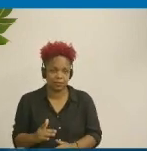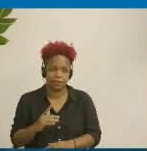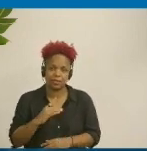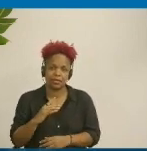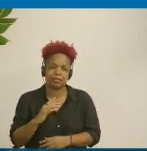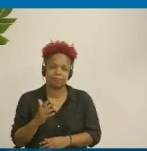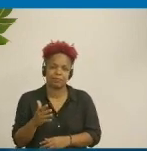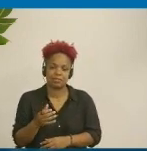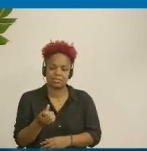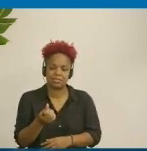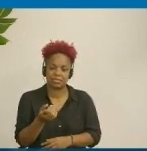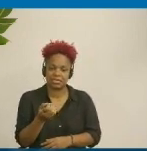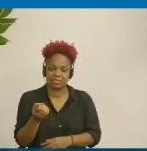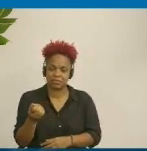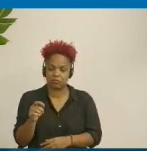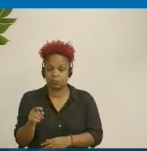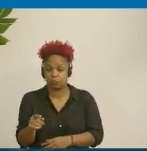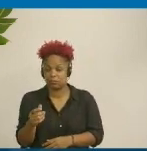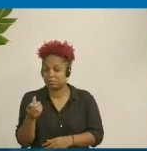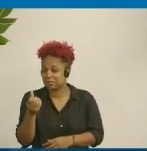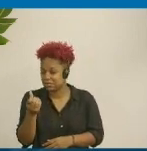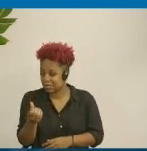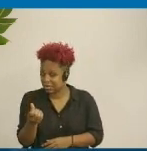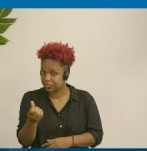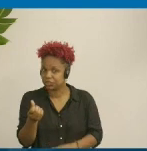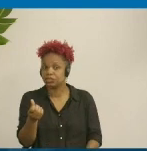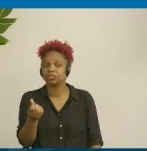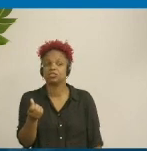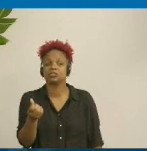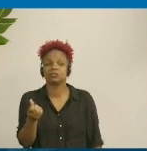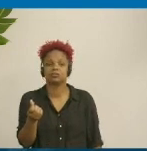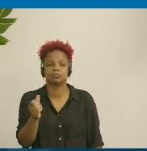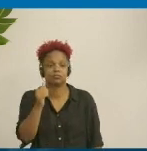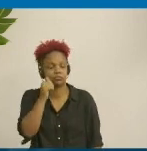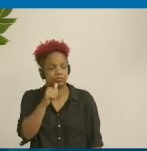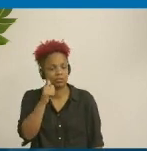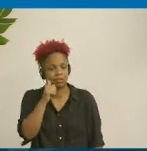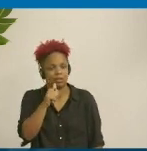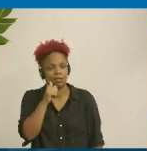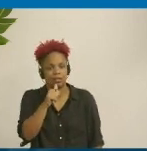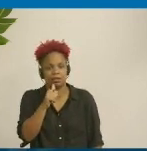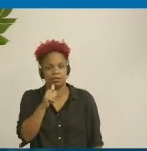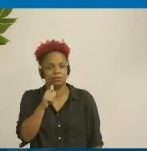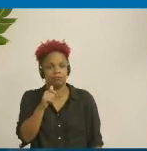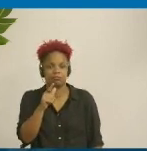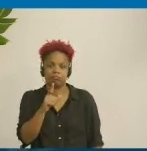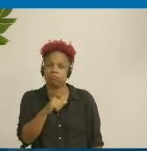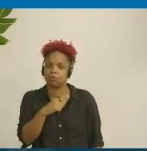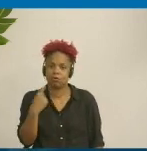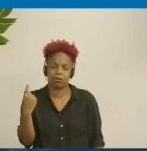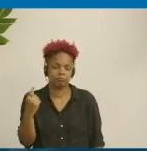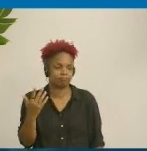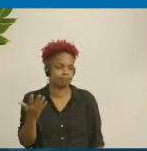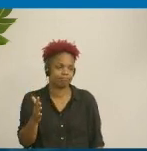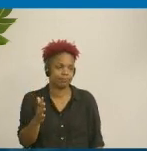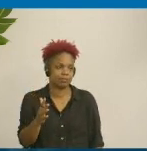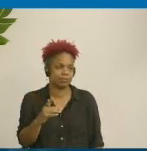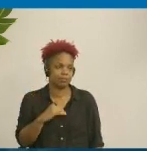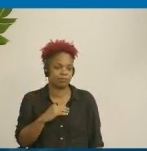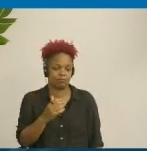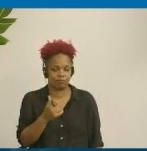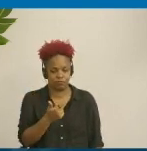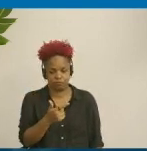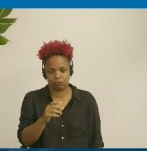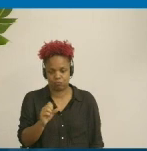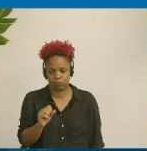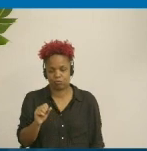for 1,000 live births, around 28 neonatal infants died due